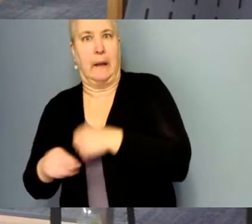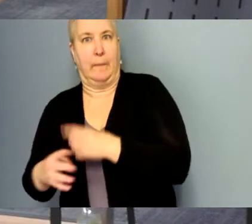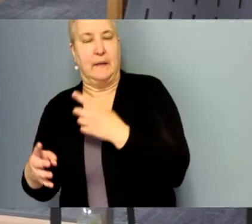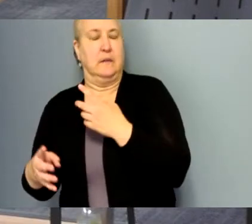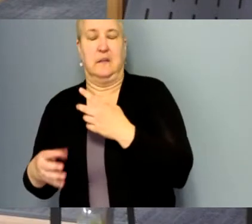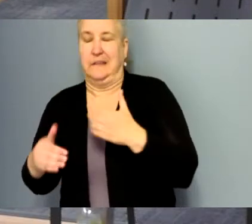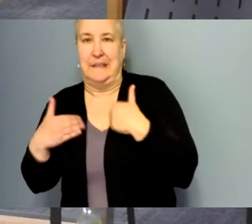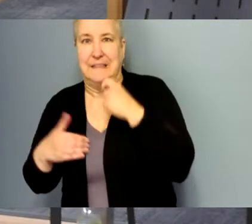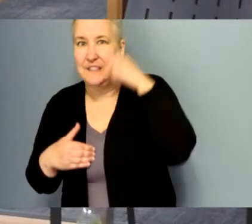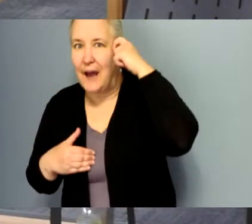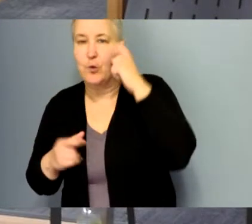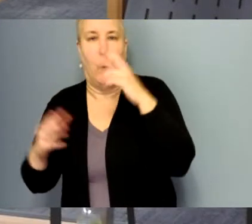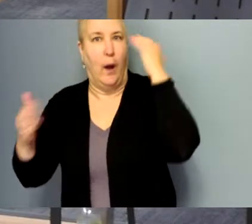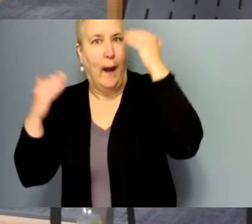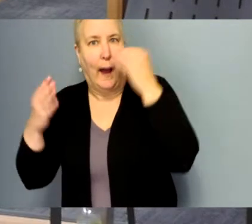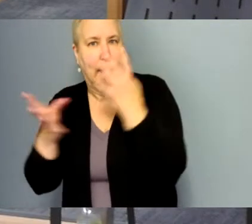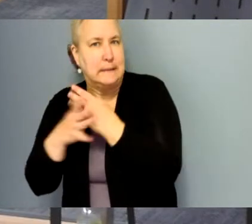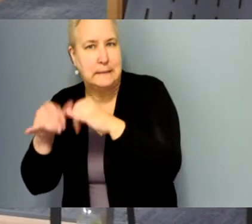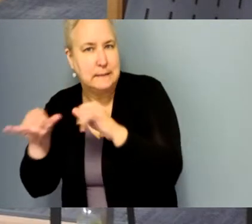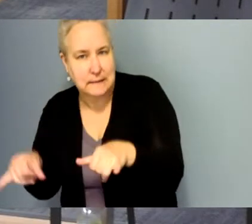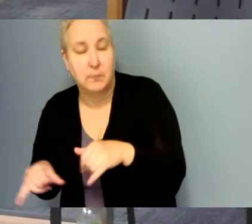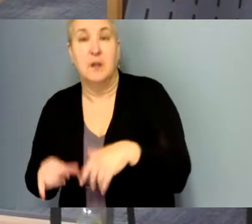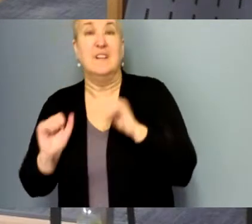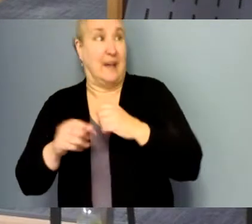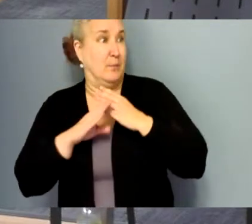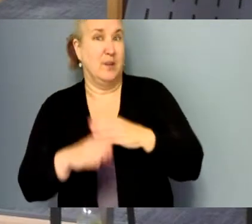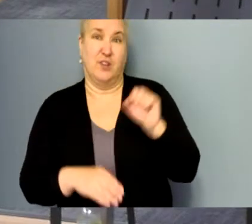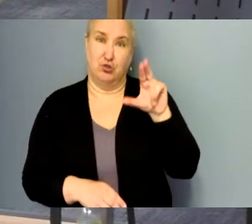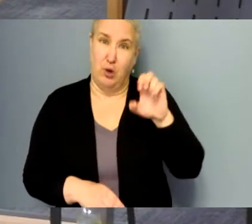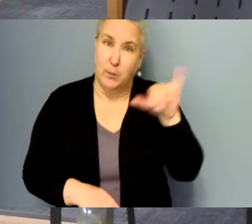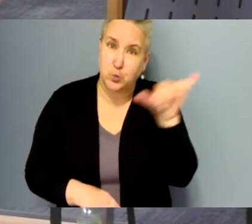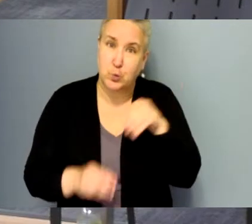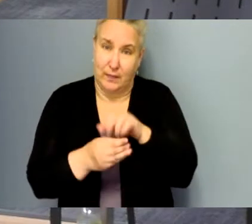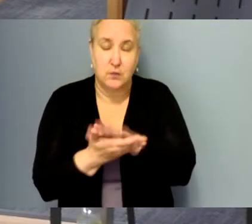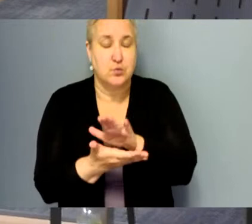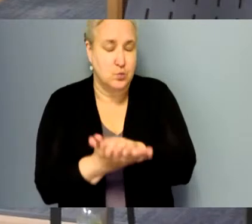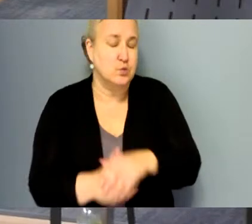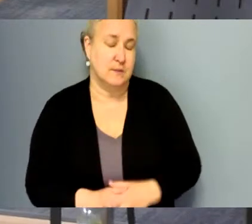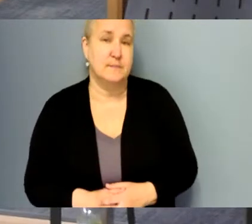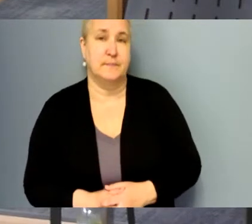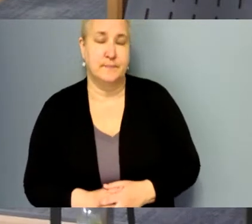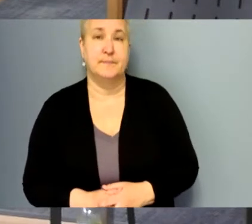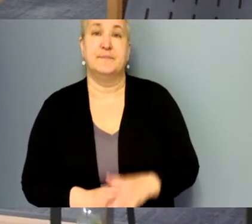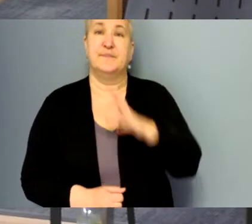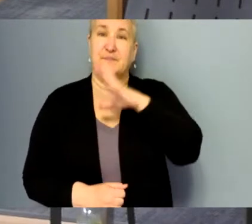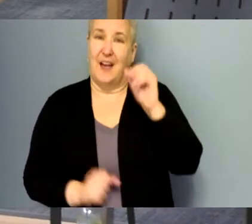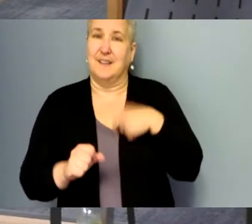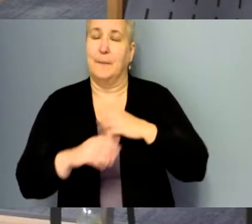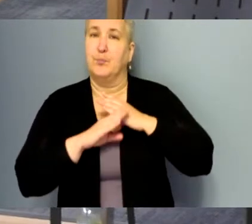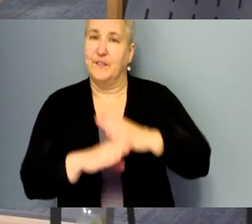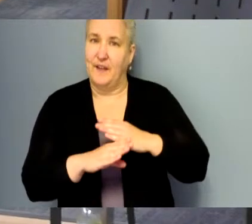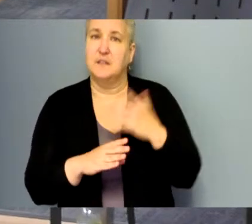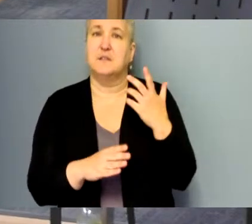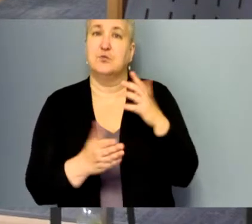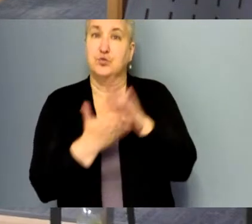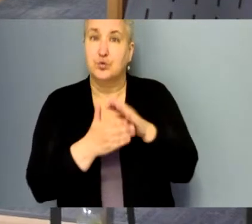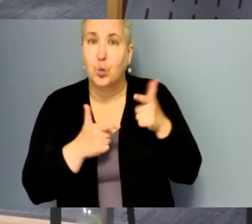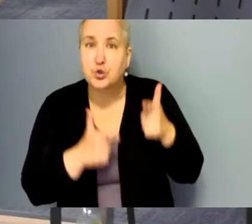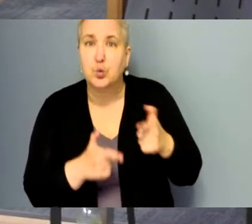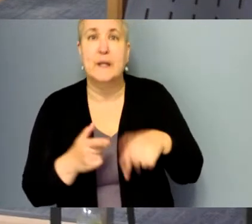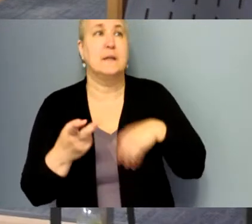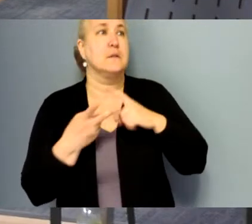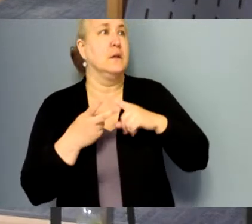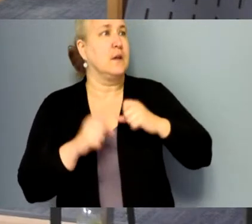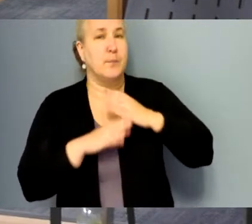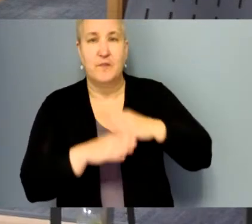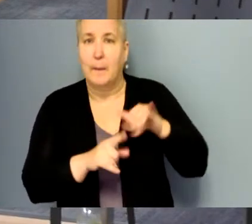or adult jail systems. And it can help prevent crime in the schools. And it can prevent school shootings, it can